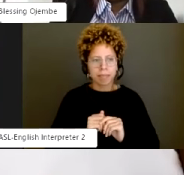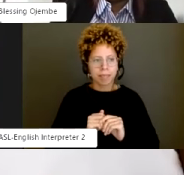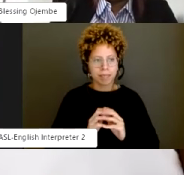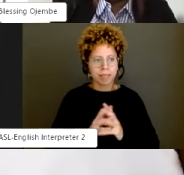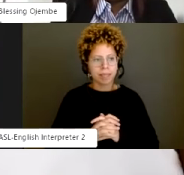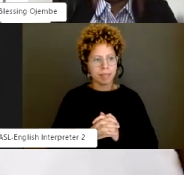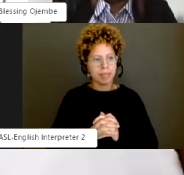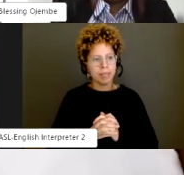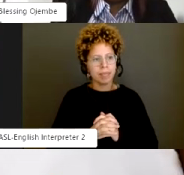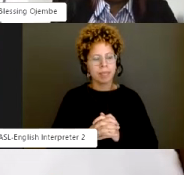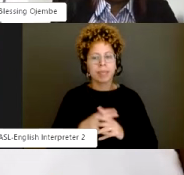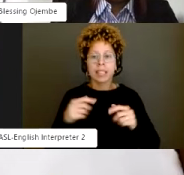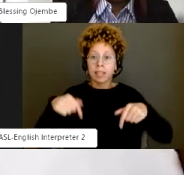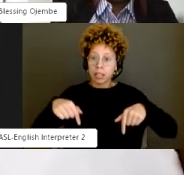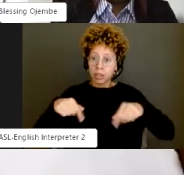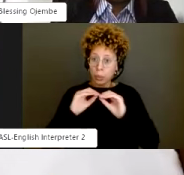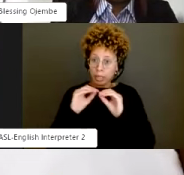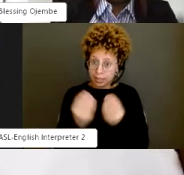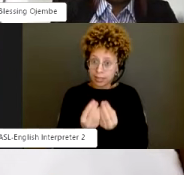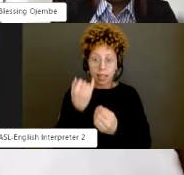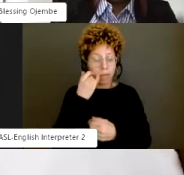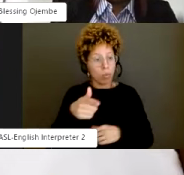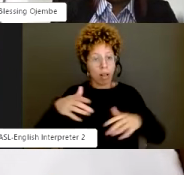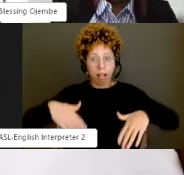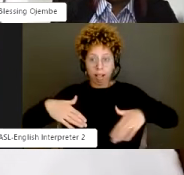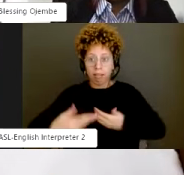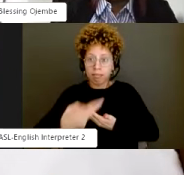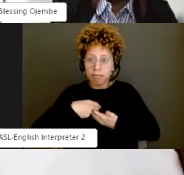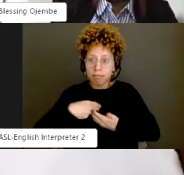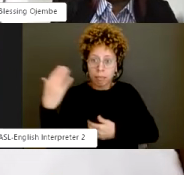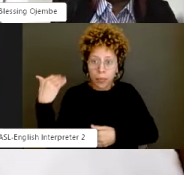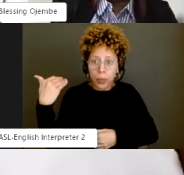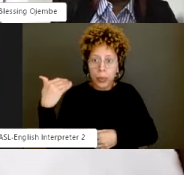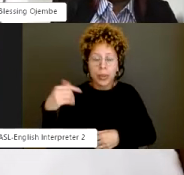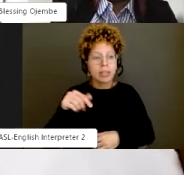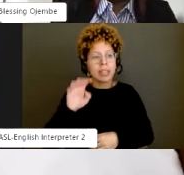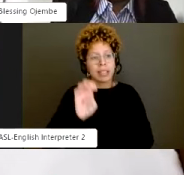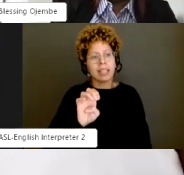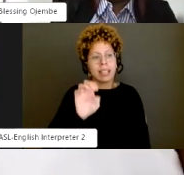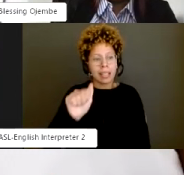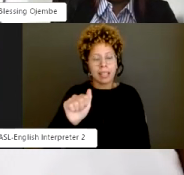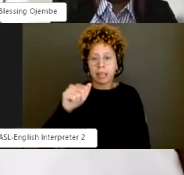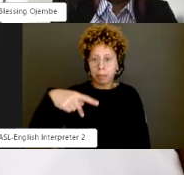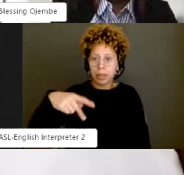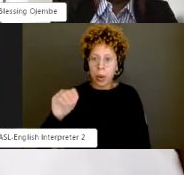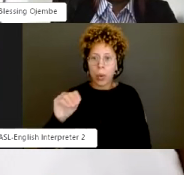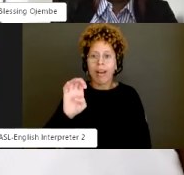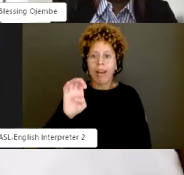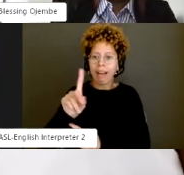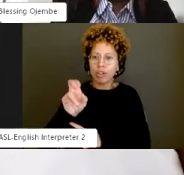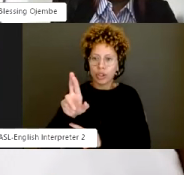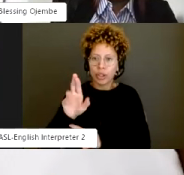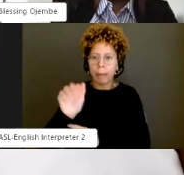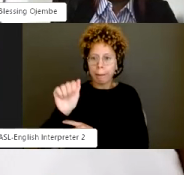And just a little bit about our organization, if you haven't joined us before. So Elder Abuse Prevention Ontario has